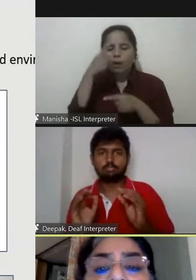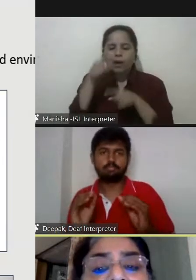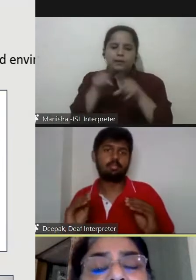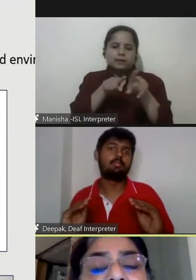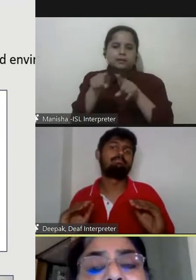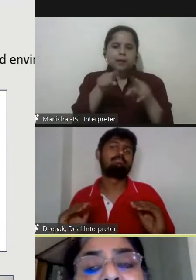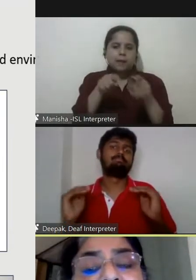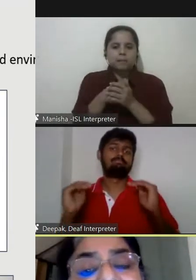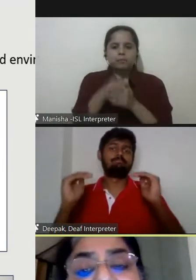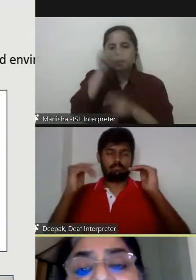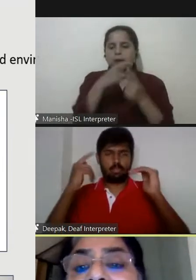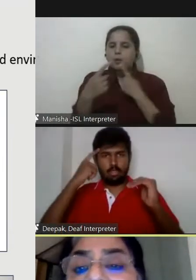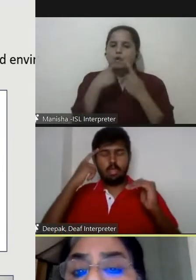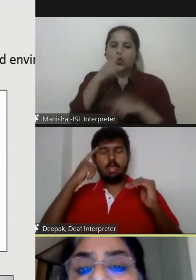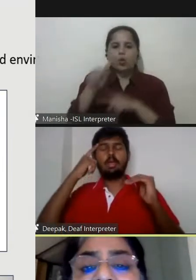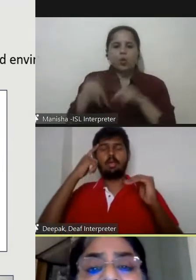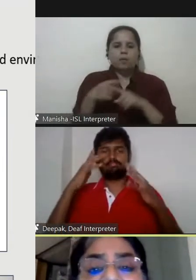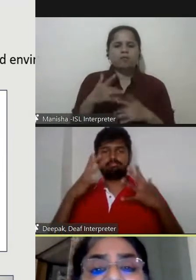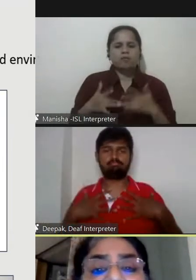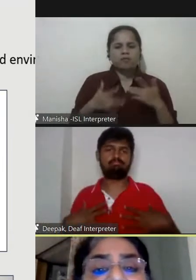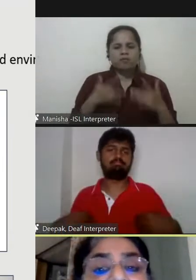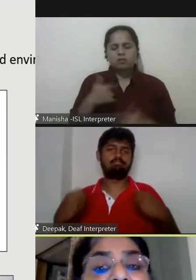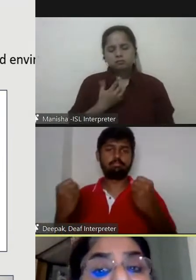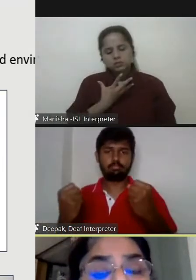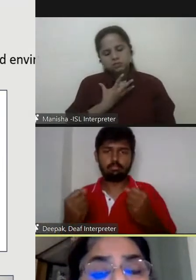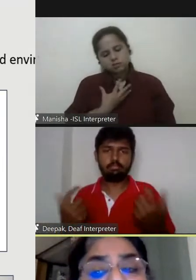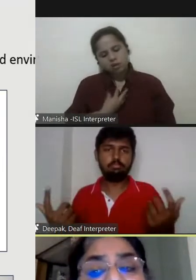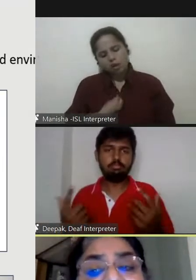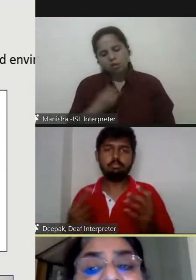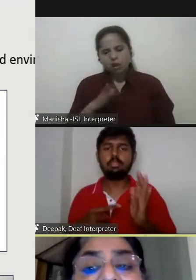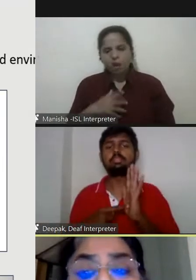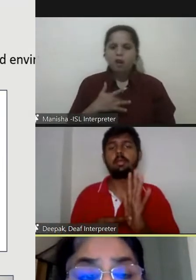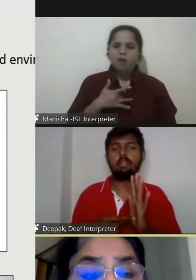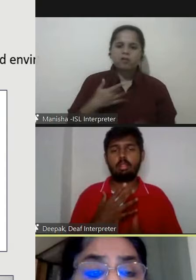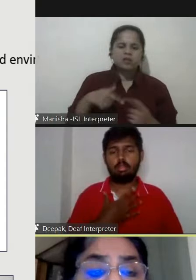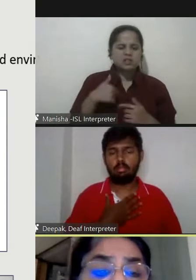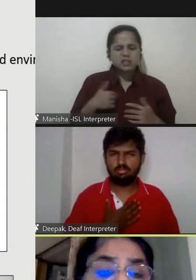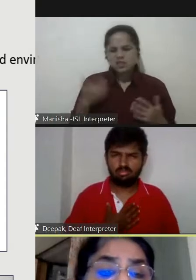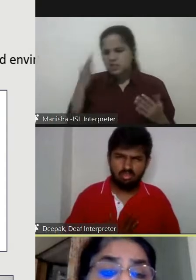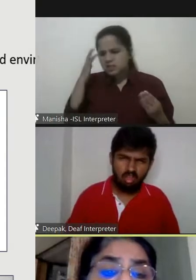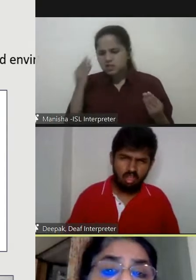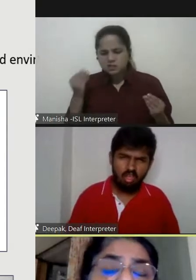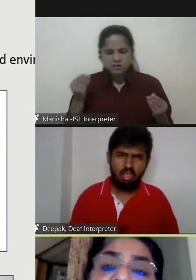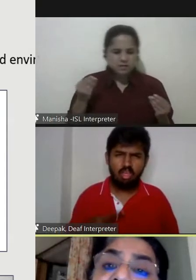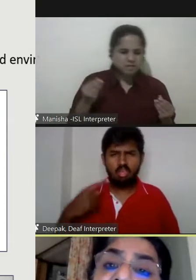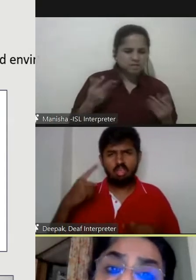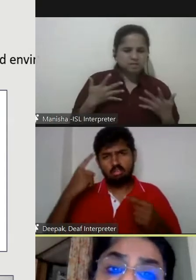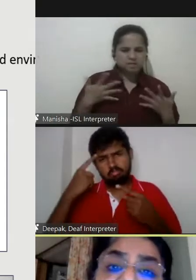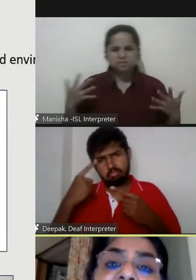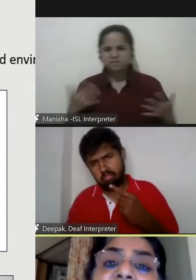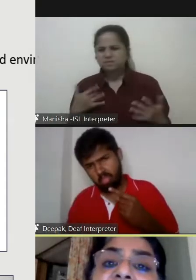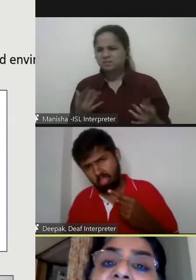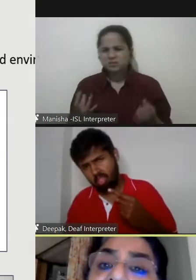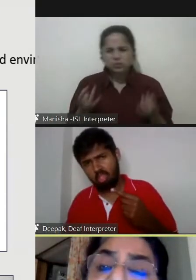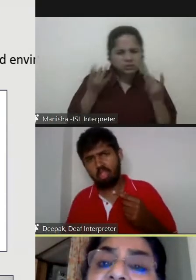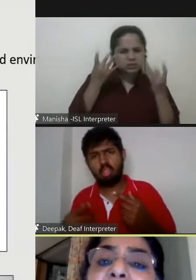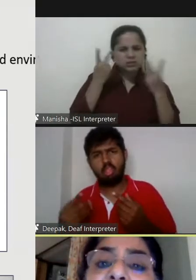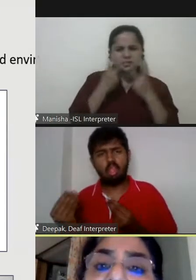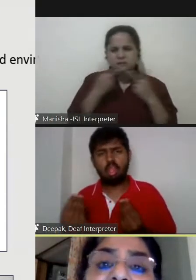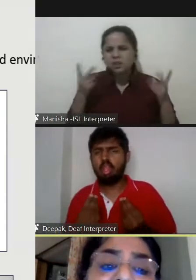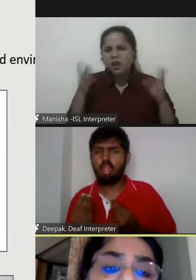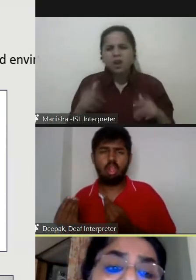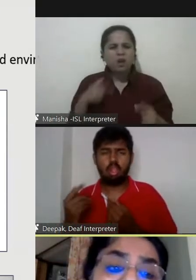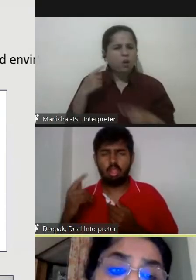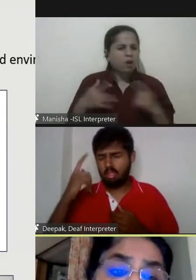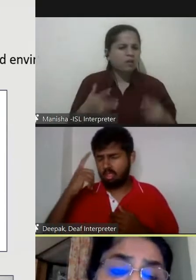people spoke about feeling of sadness, irritability, restlessness, of constant living